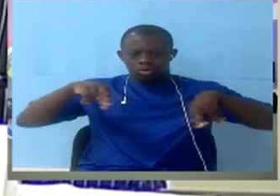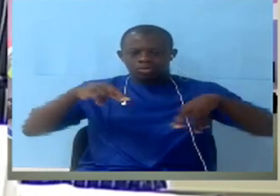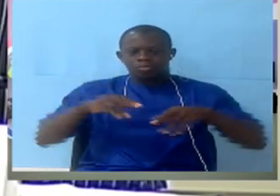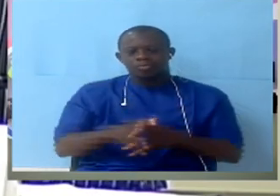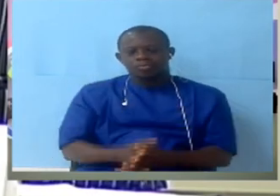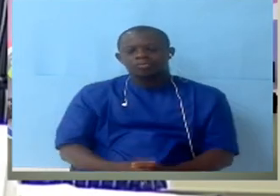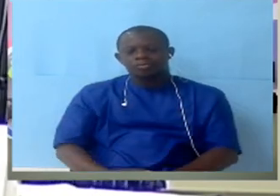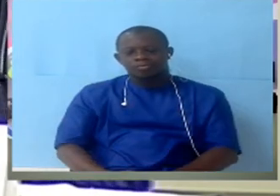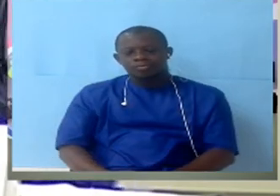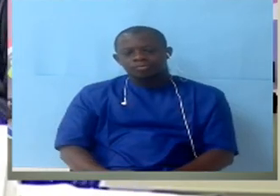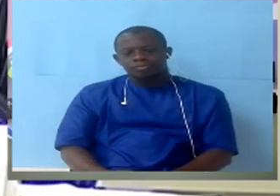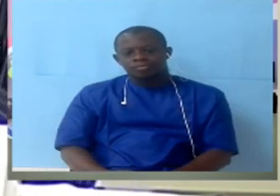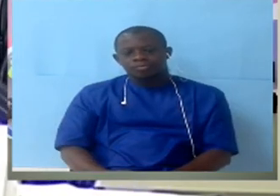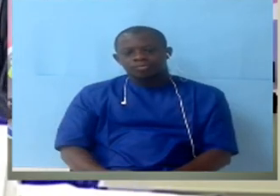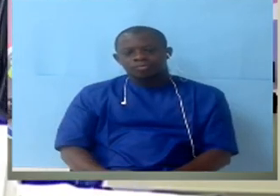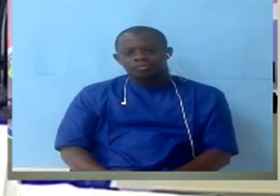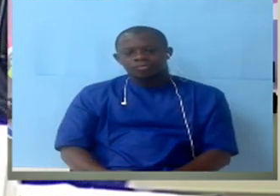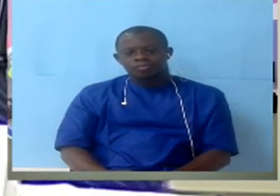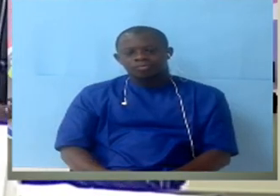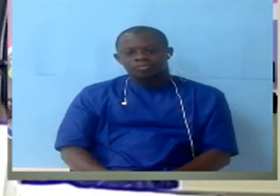Yeah, that's in the LRR.